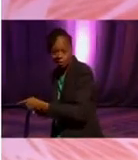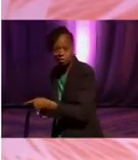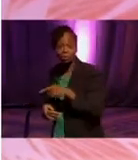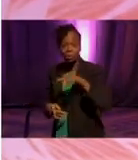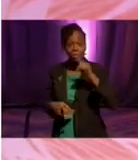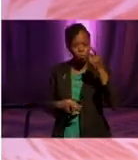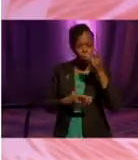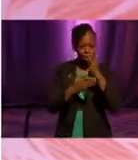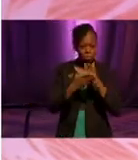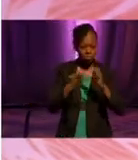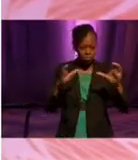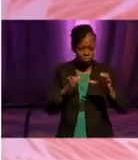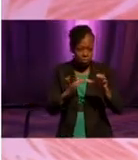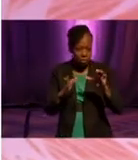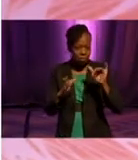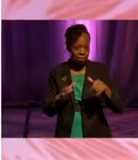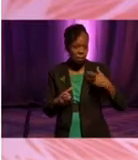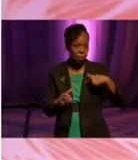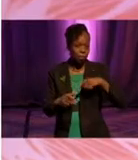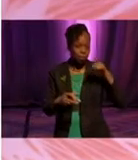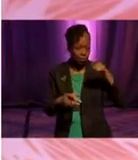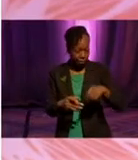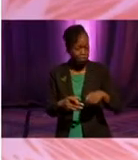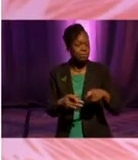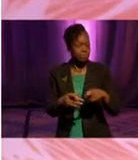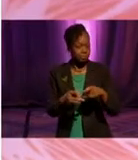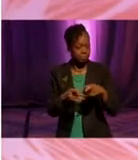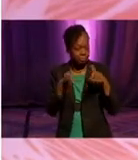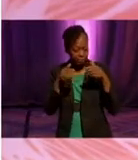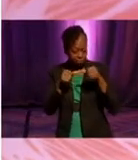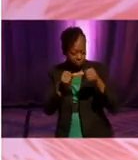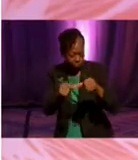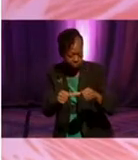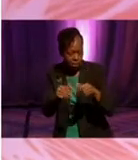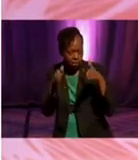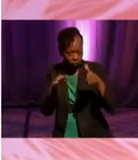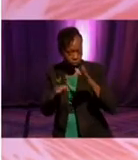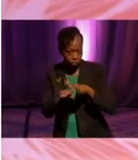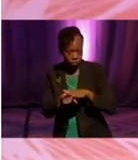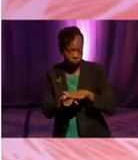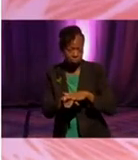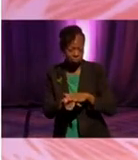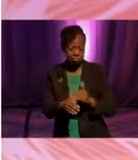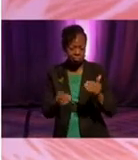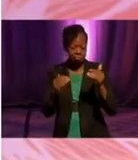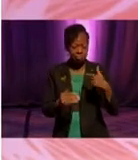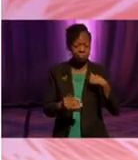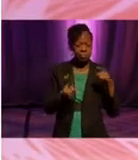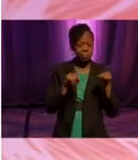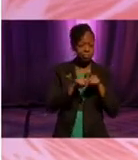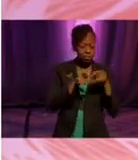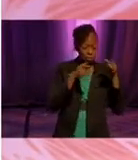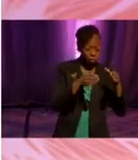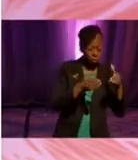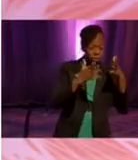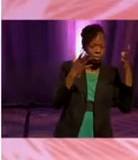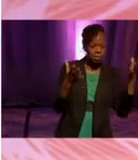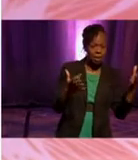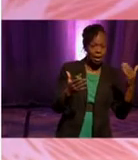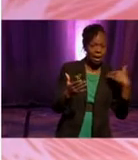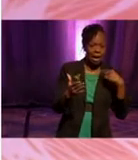action that we need to continue to take. I also focus a lot, we